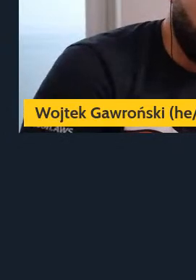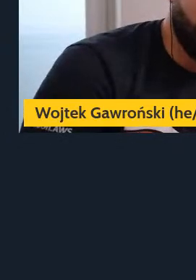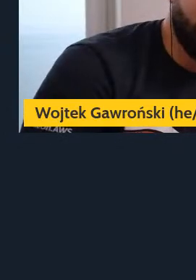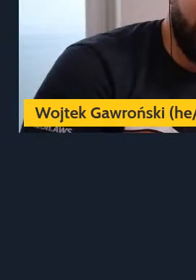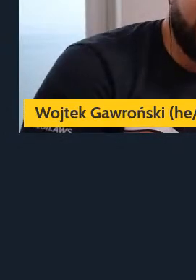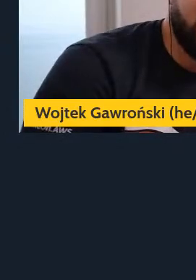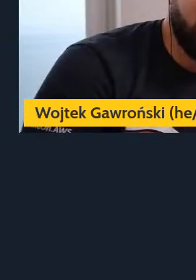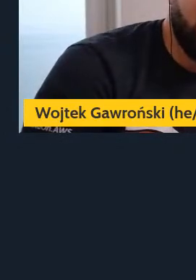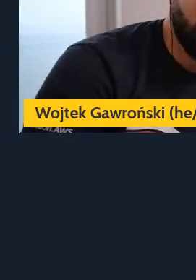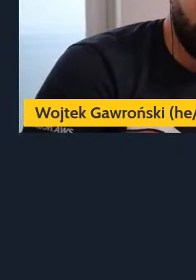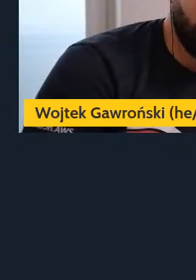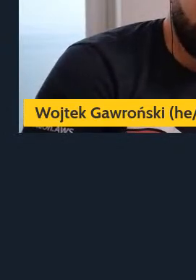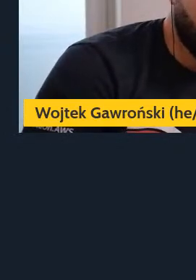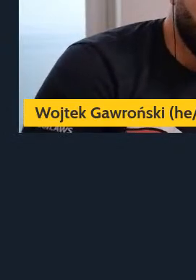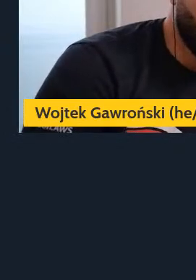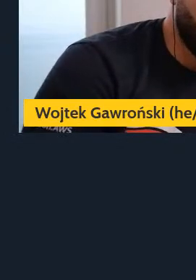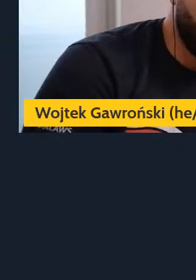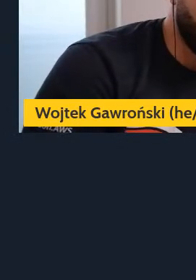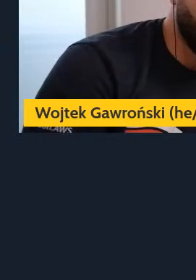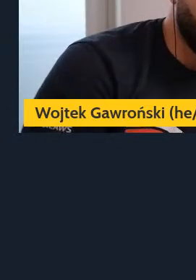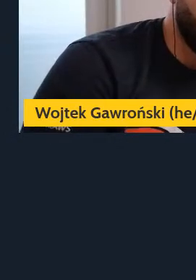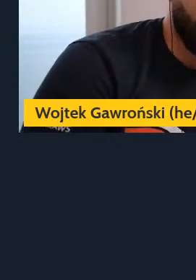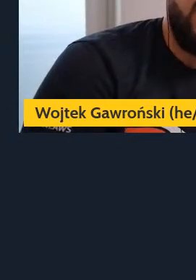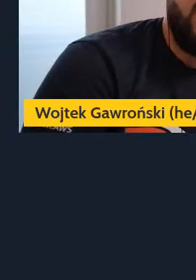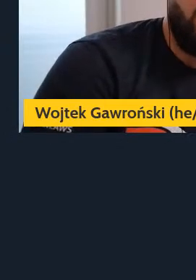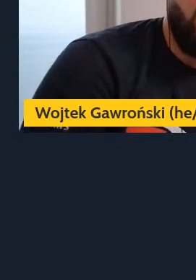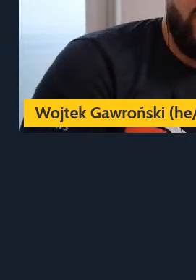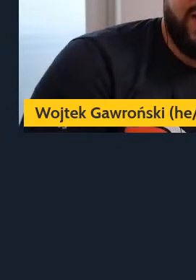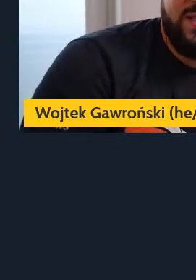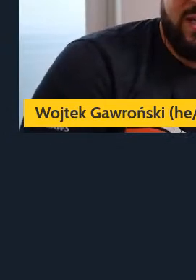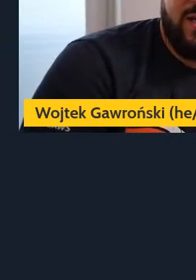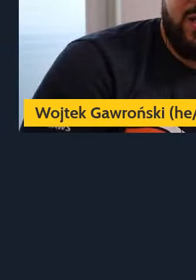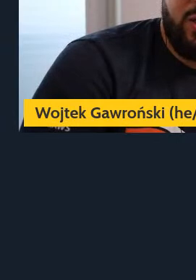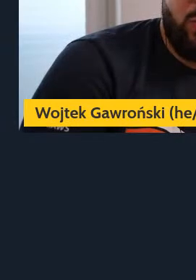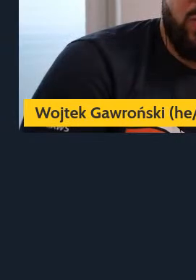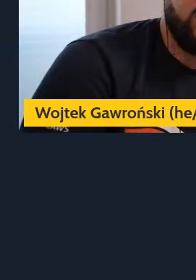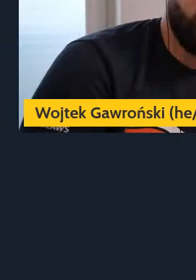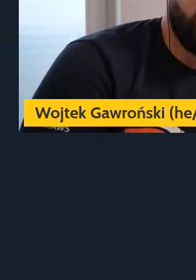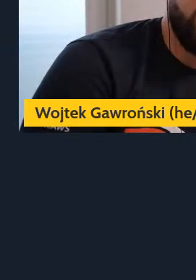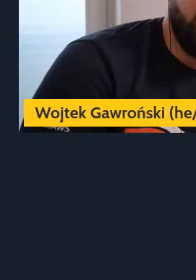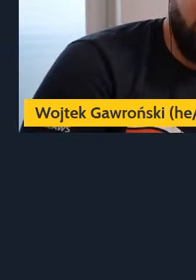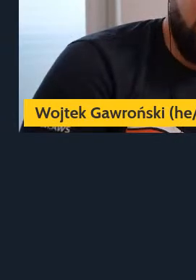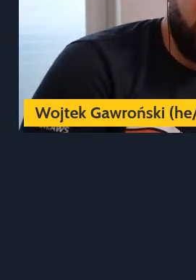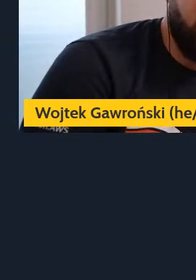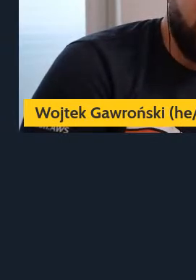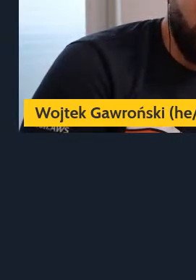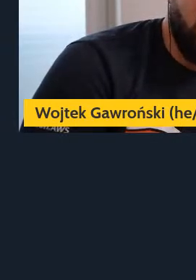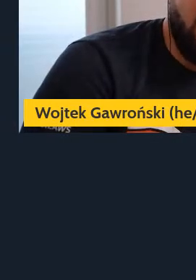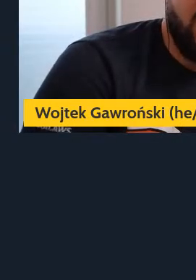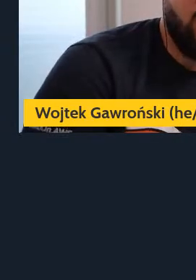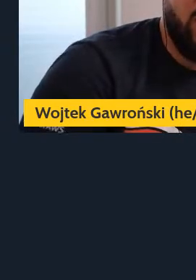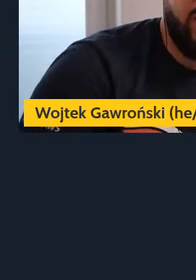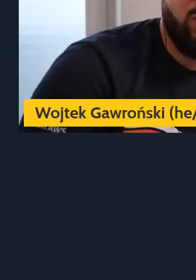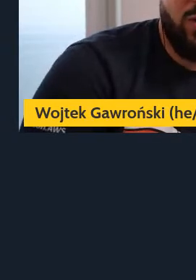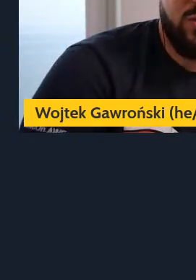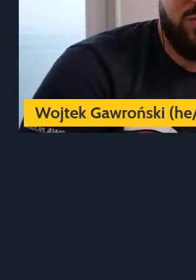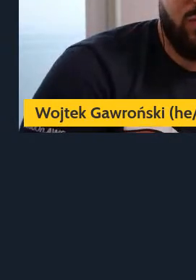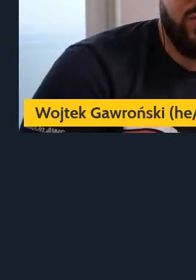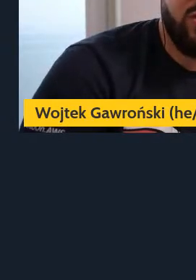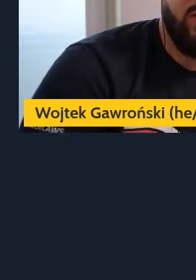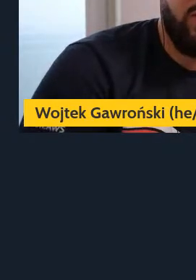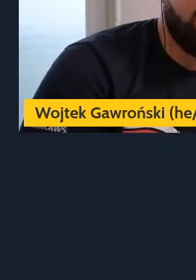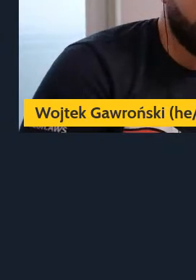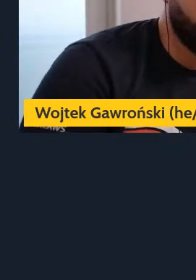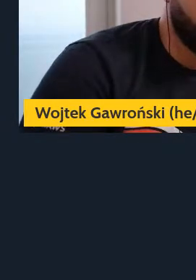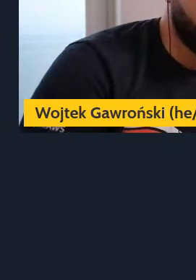you know the dates. Reminder, when exactly it was for the developer preview and when it was